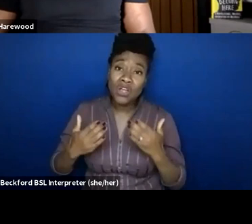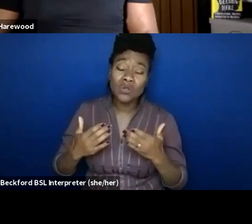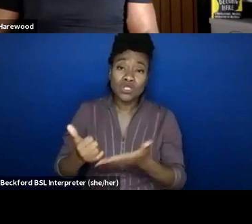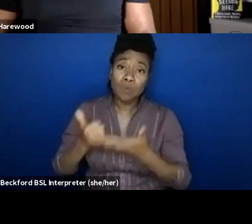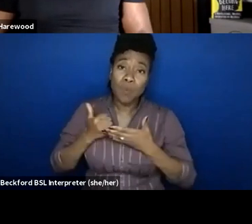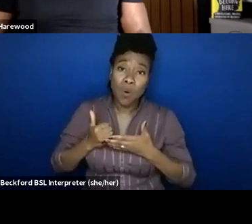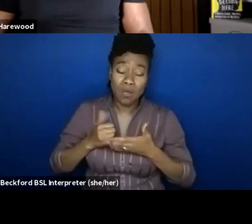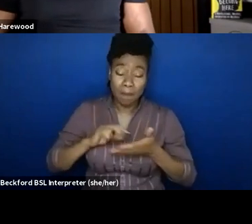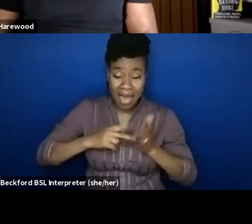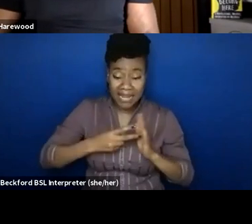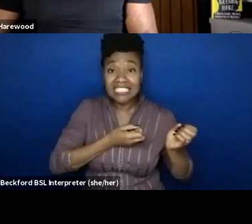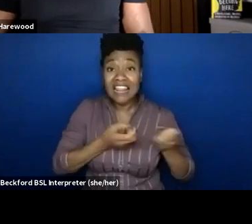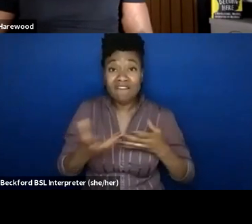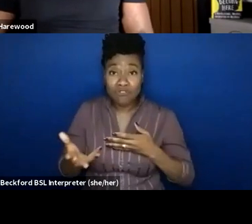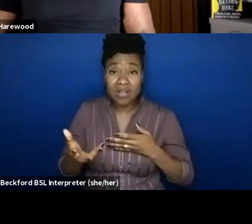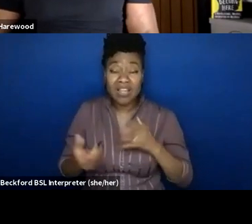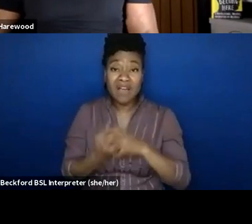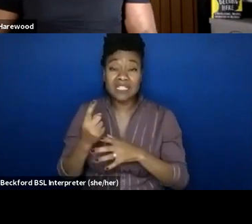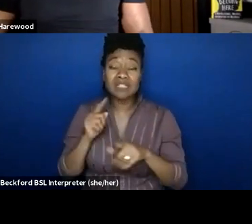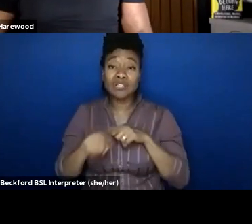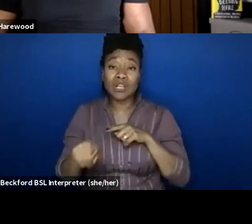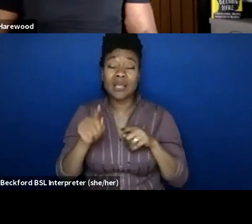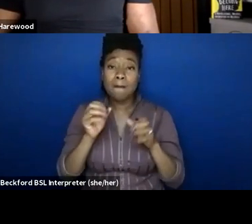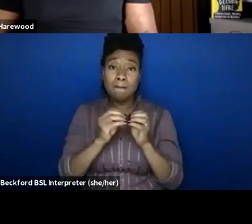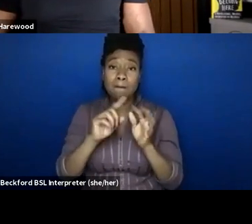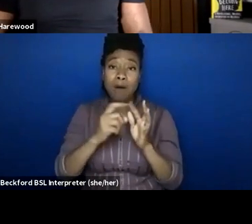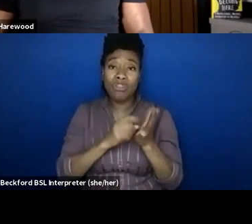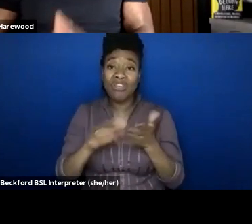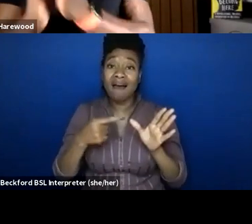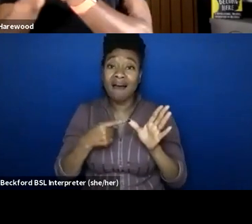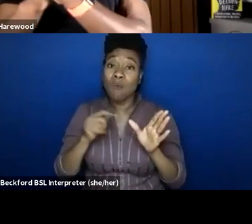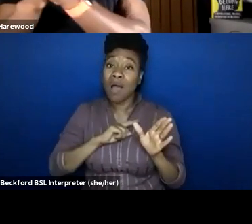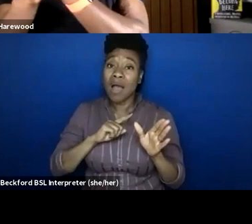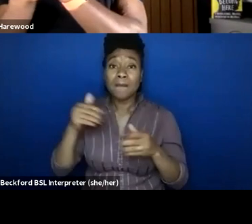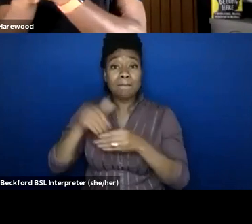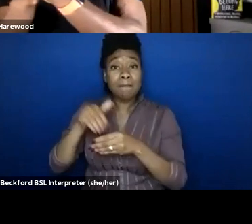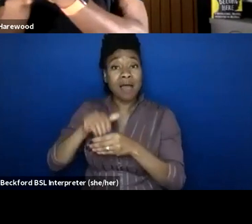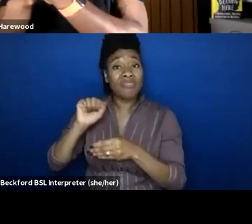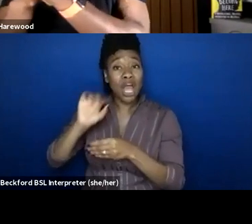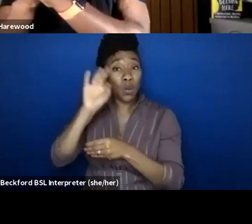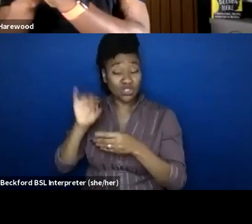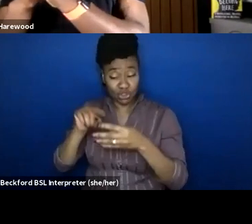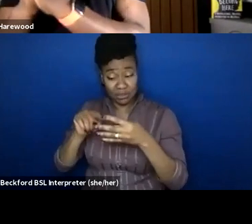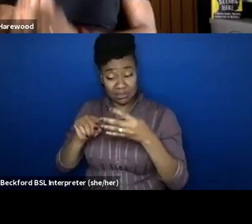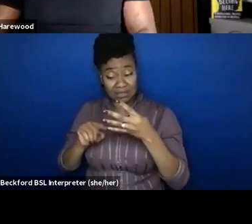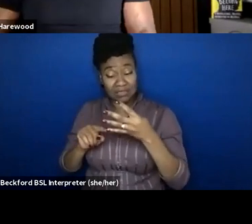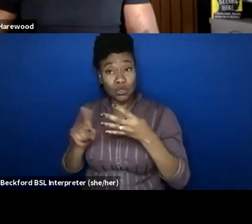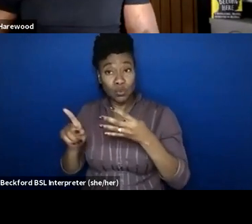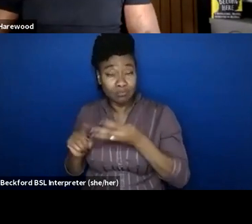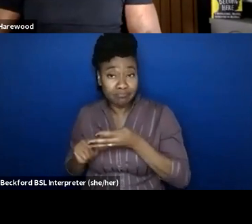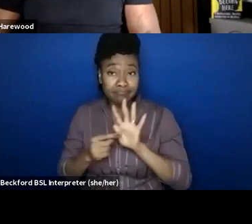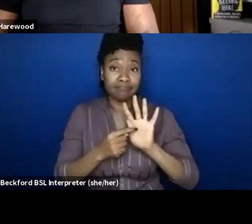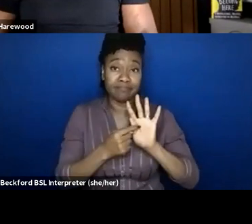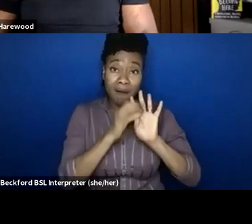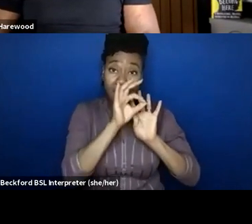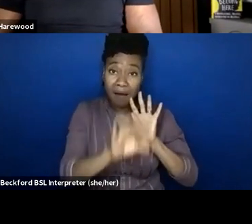of this event, particularly to you, Bertha, for putting our members' questions to the panel, and to Anne for your inspirational launch of